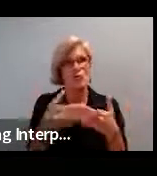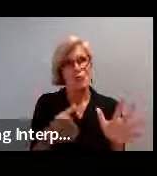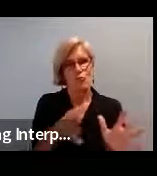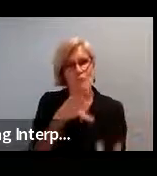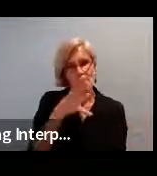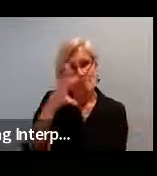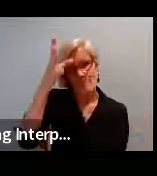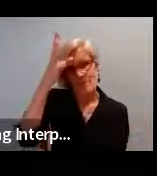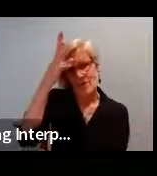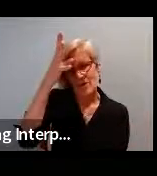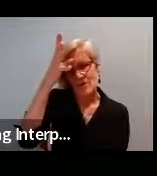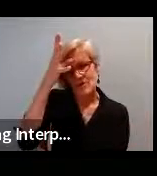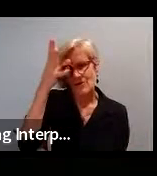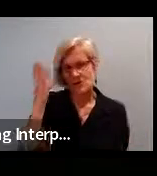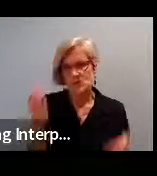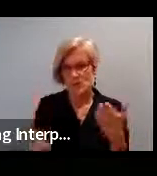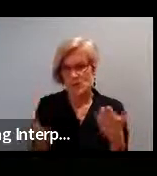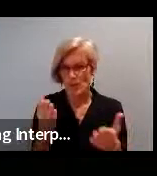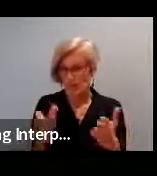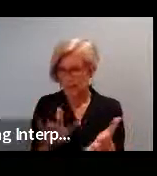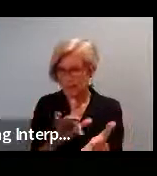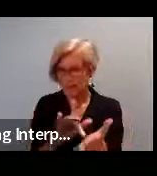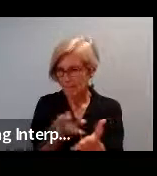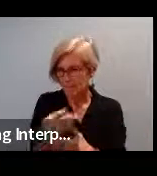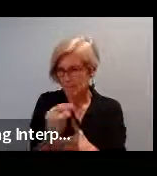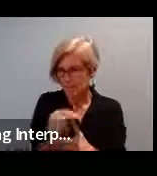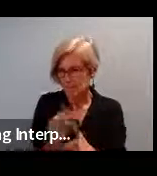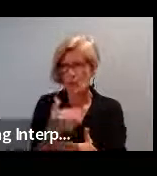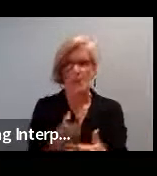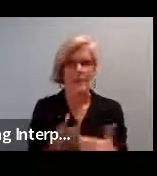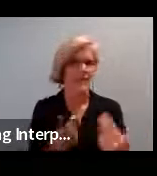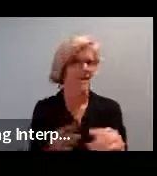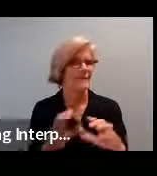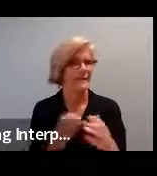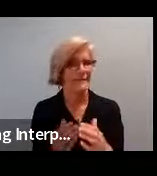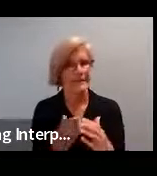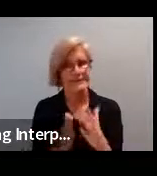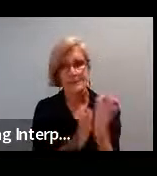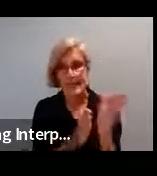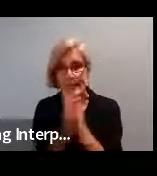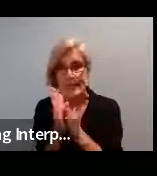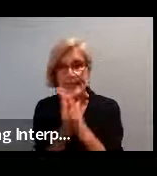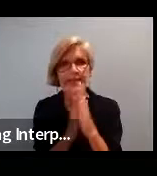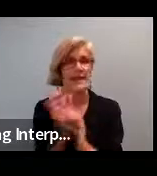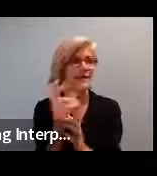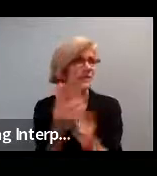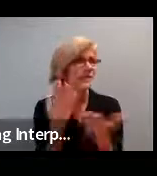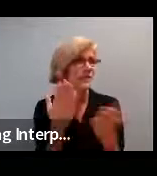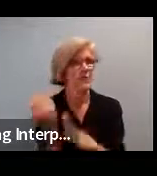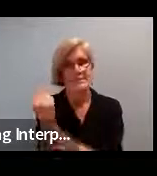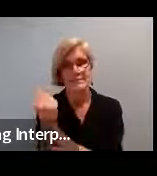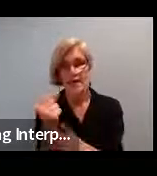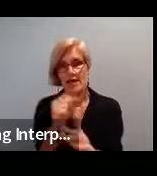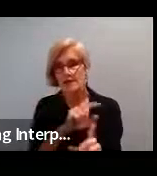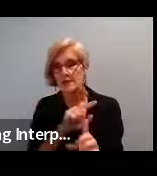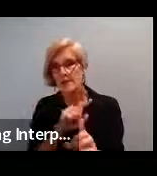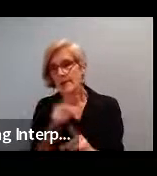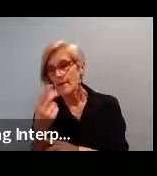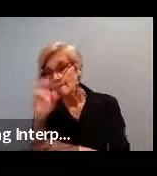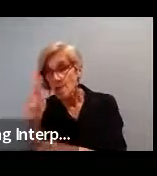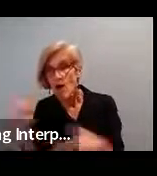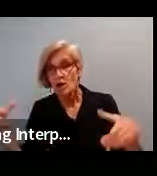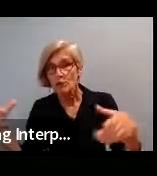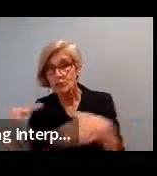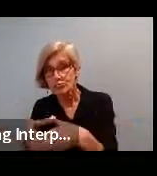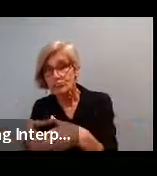probably mid-September, will organize a class picnic or a Saturday get together at the park where our classes can formally